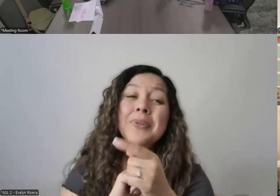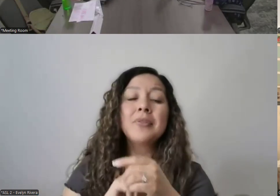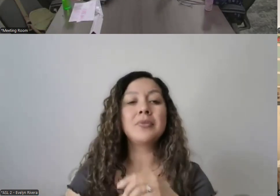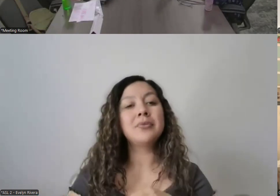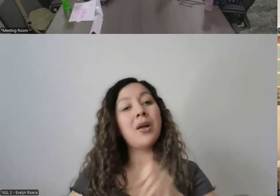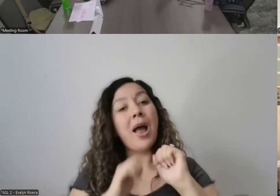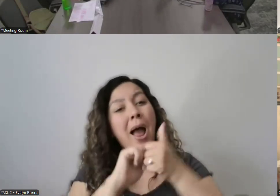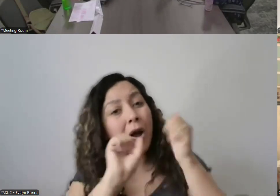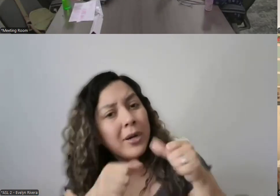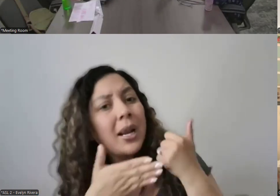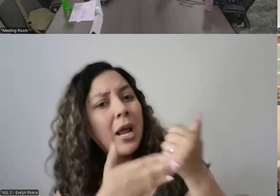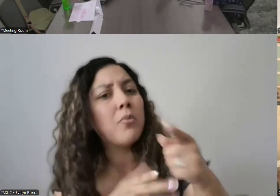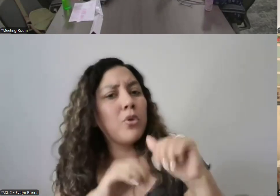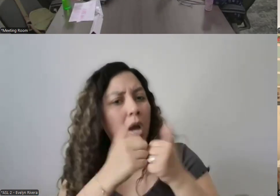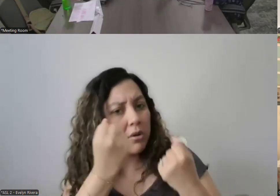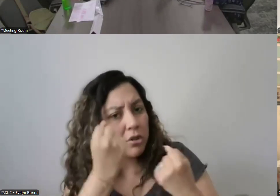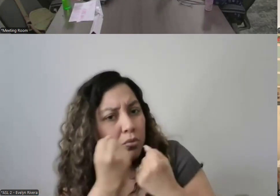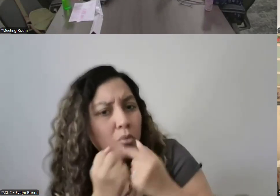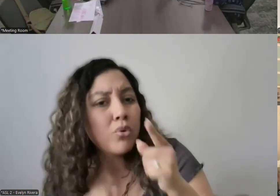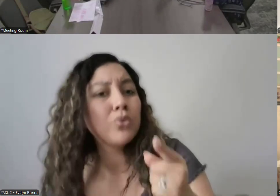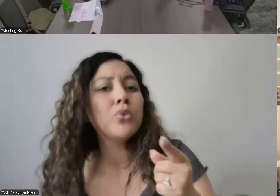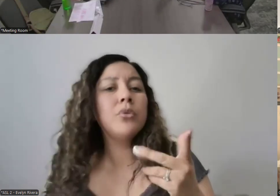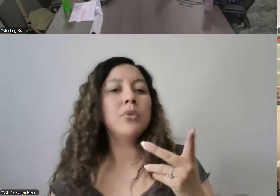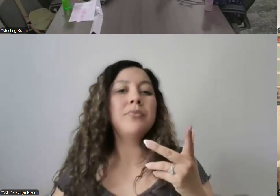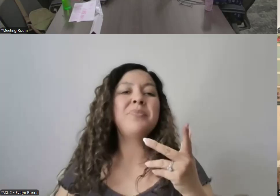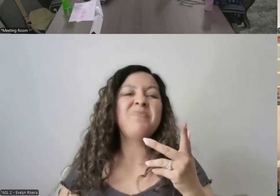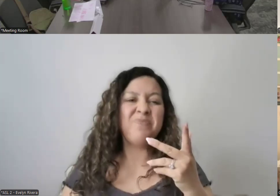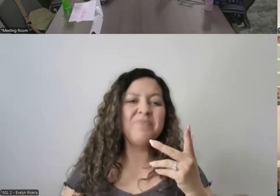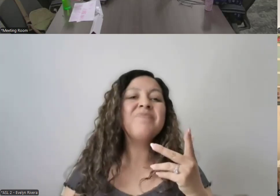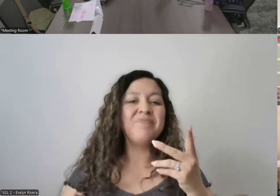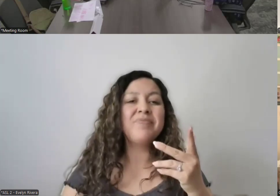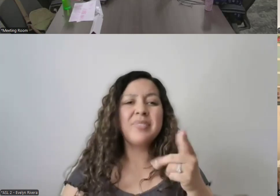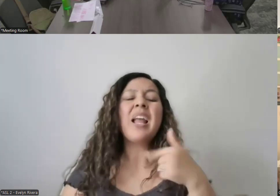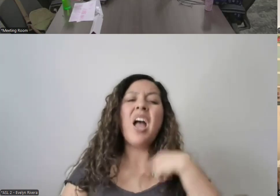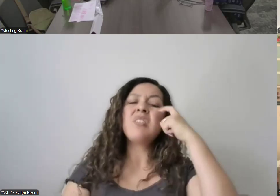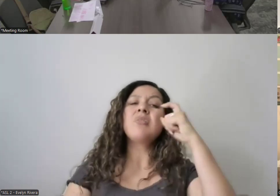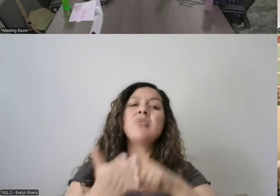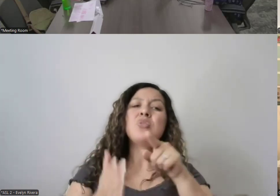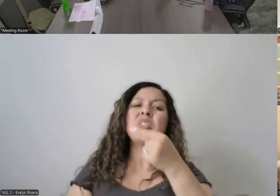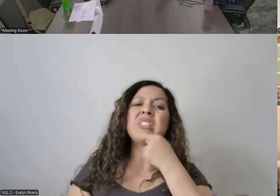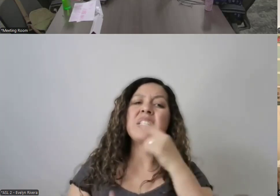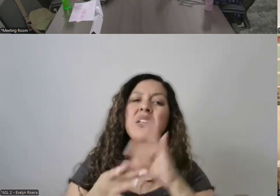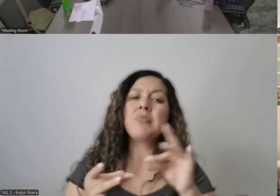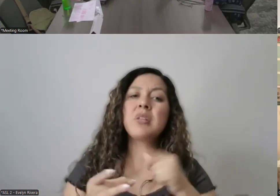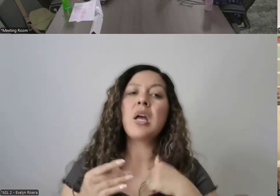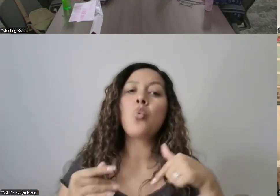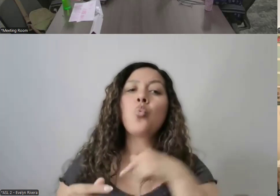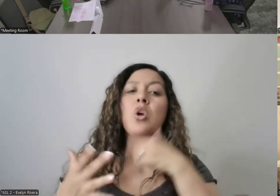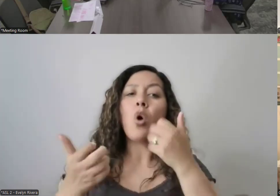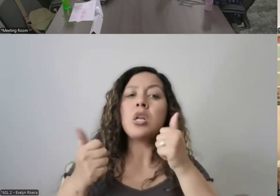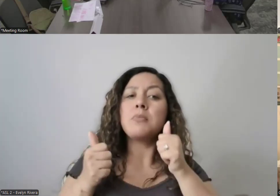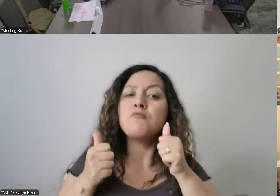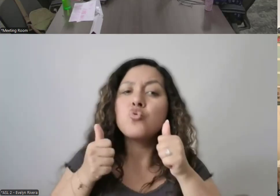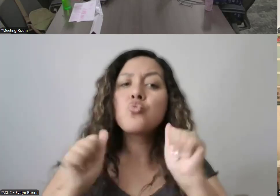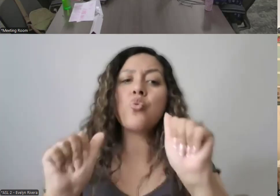I help you? How can I support you? I think it stood out when you said something that I want us to be intentional